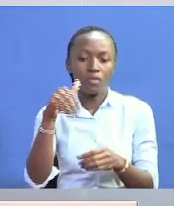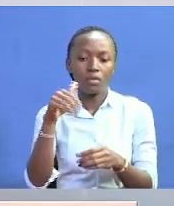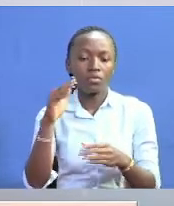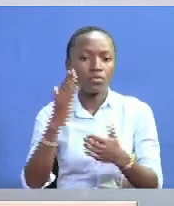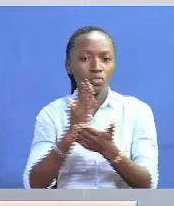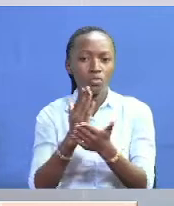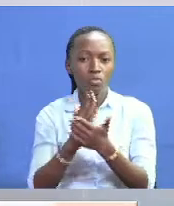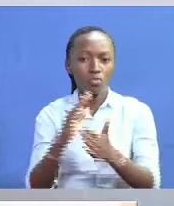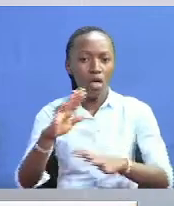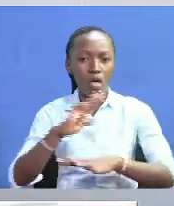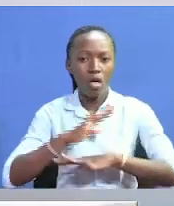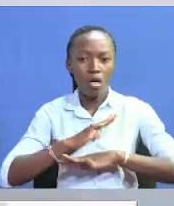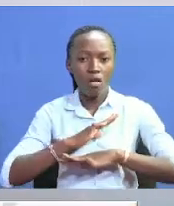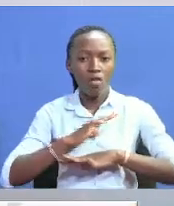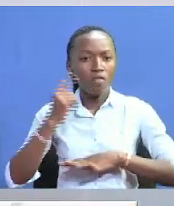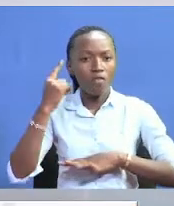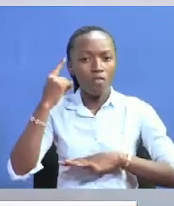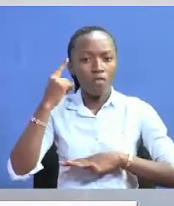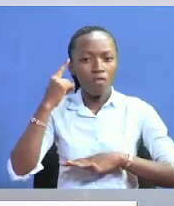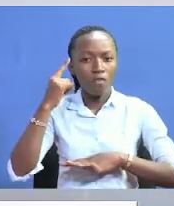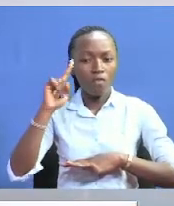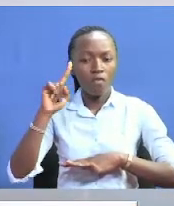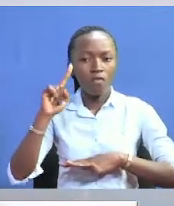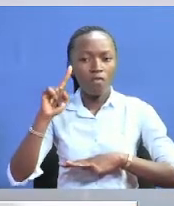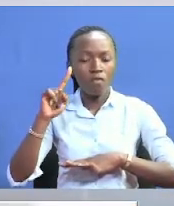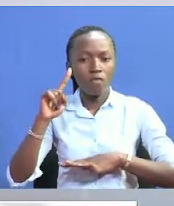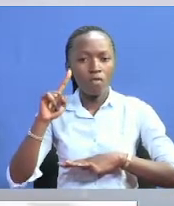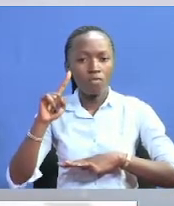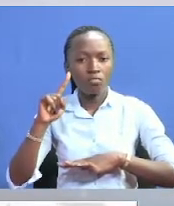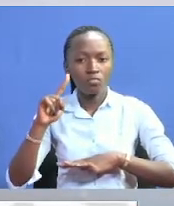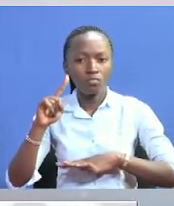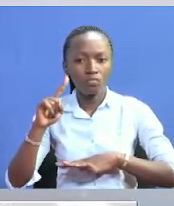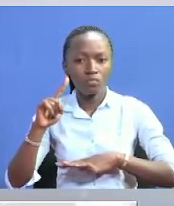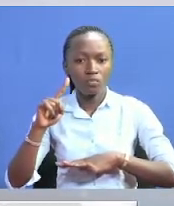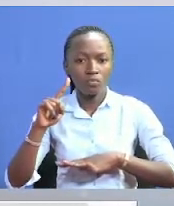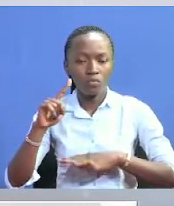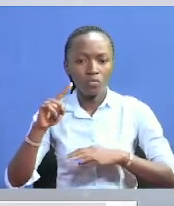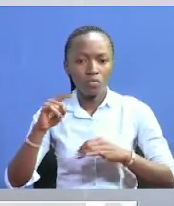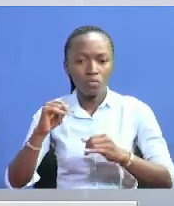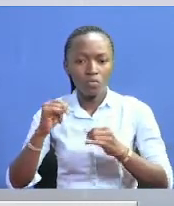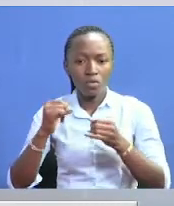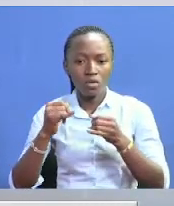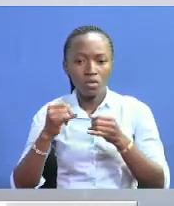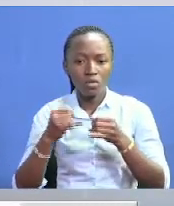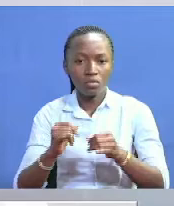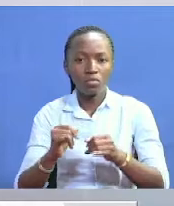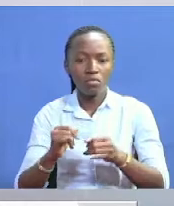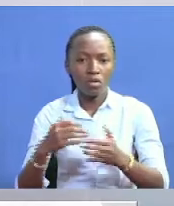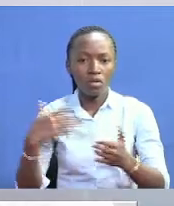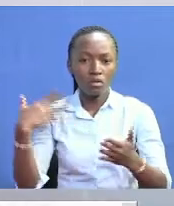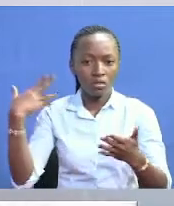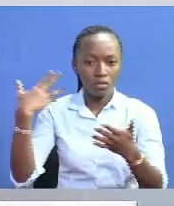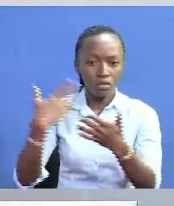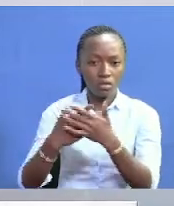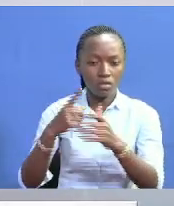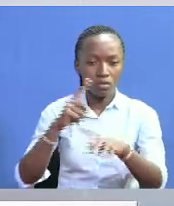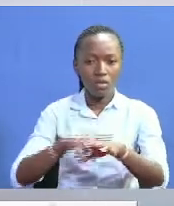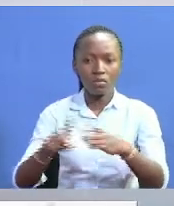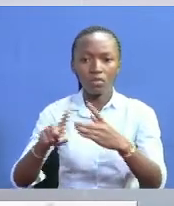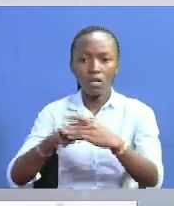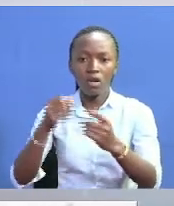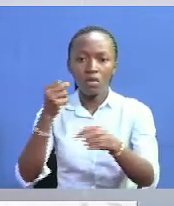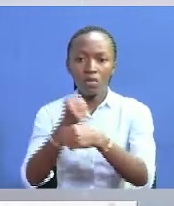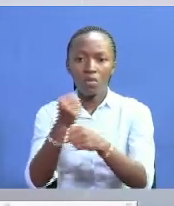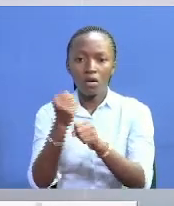this bill really for posterity? Is it self-sustaining since it was introduced, probably satisfying whatever it